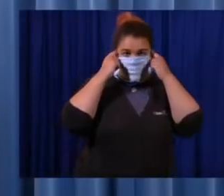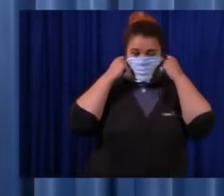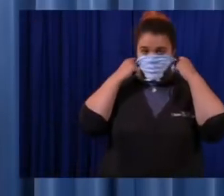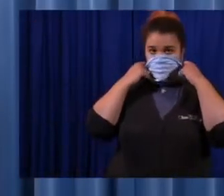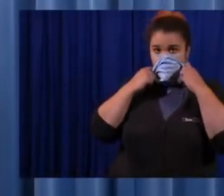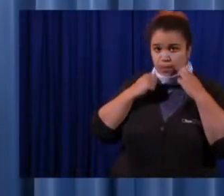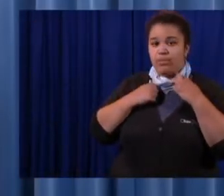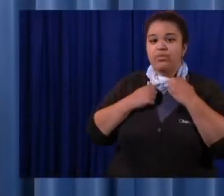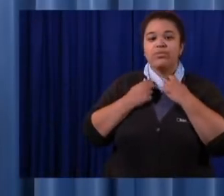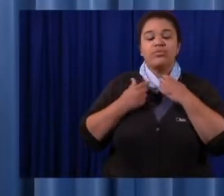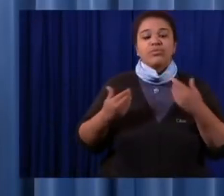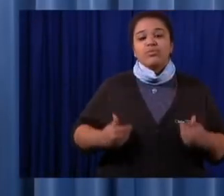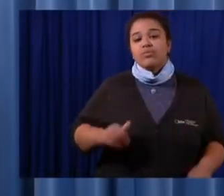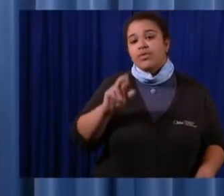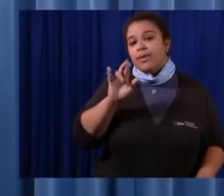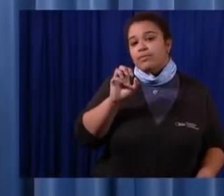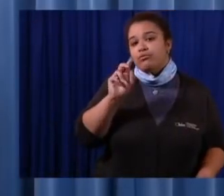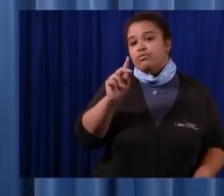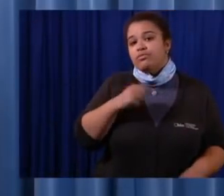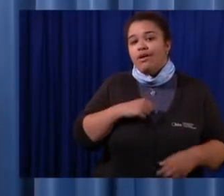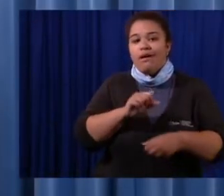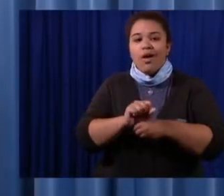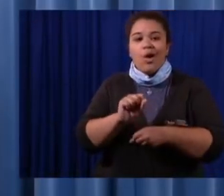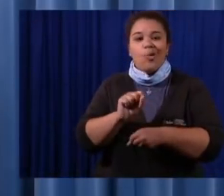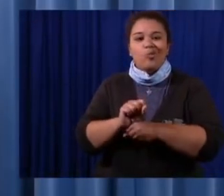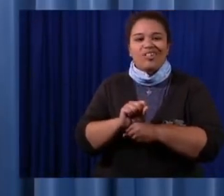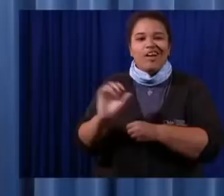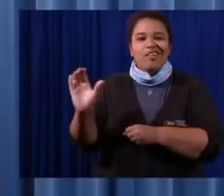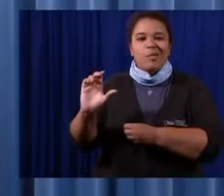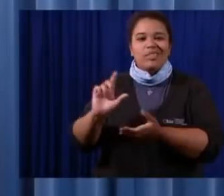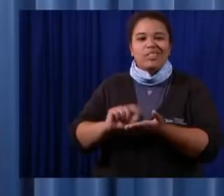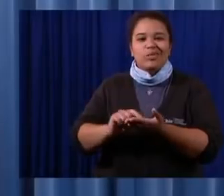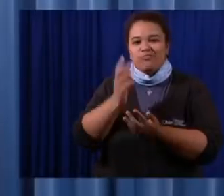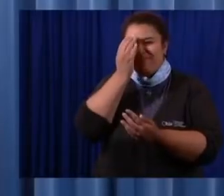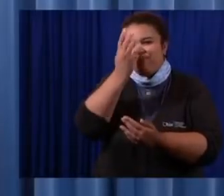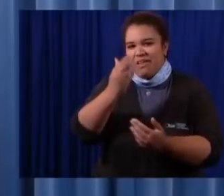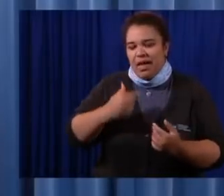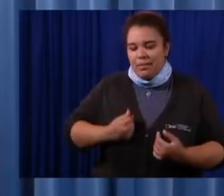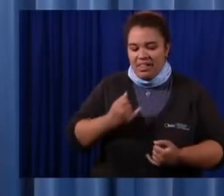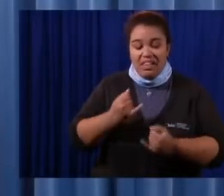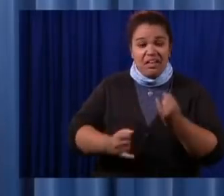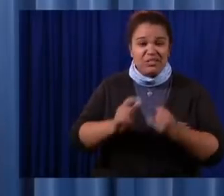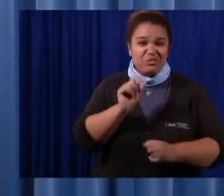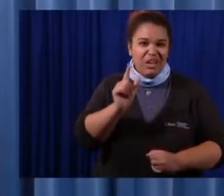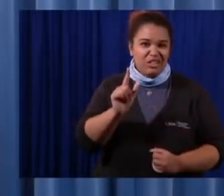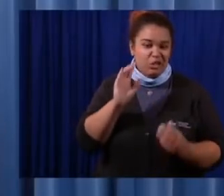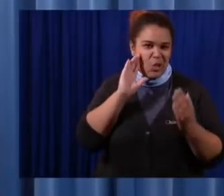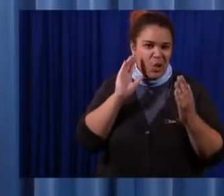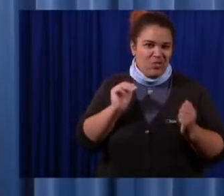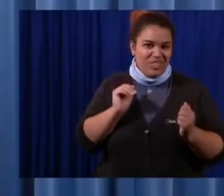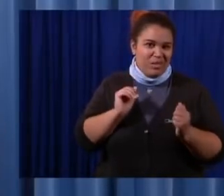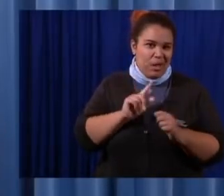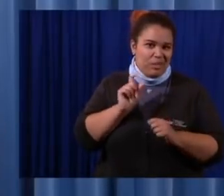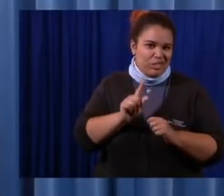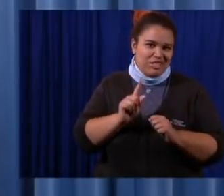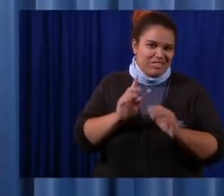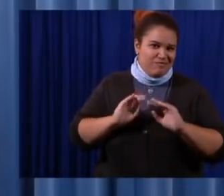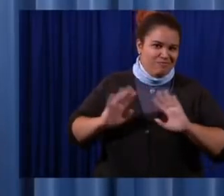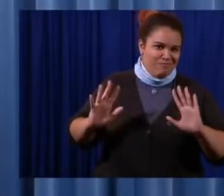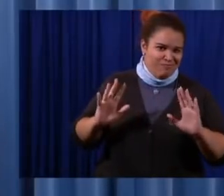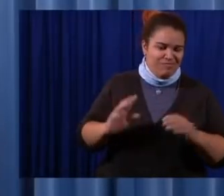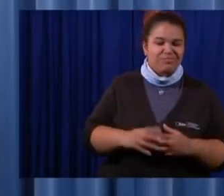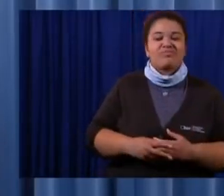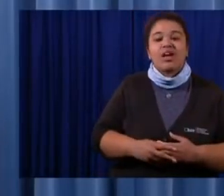Governor, this is Rick Ruan from the Columbus Dispatch, and I am the last question today. Hopefully it's pretty straightforward for you. When do you expect to open prisons